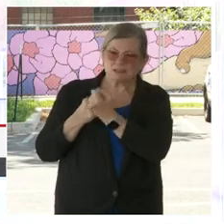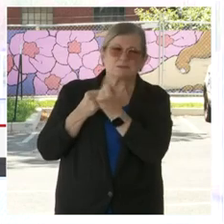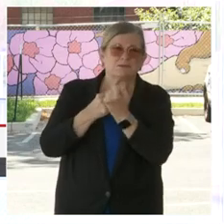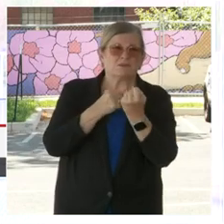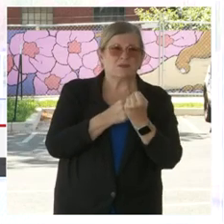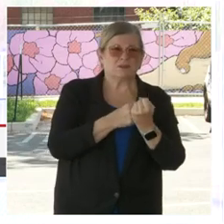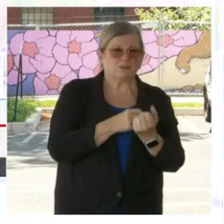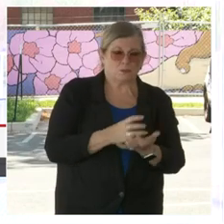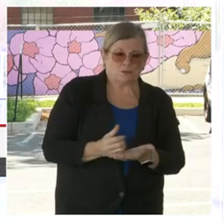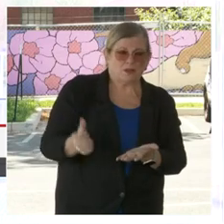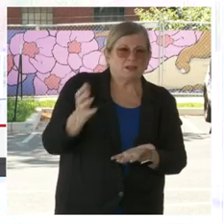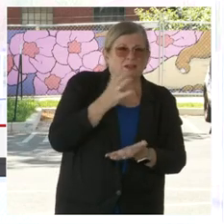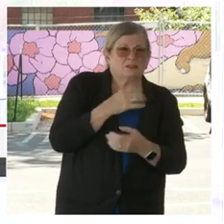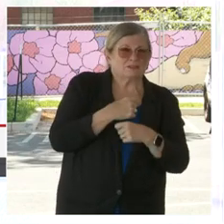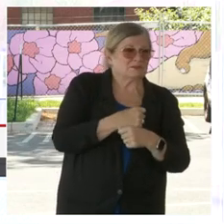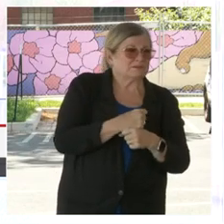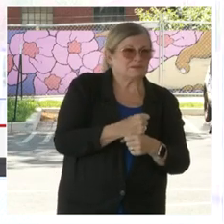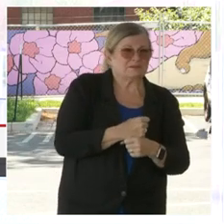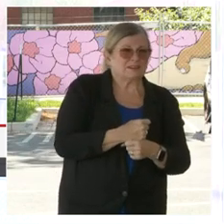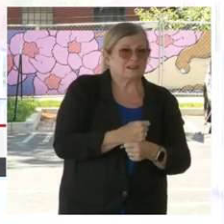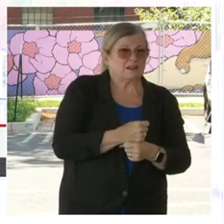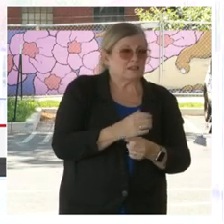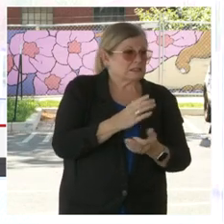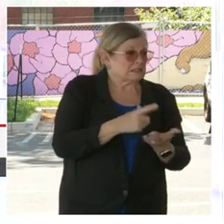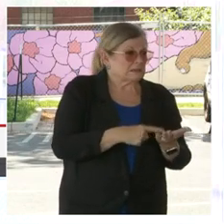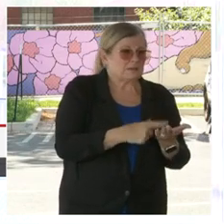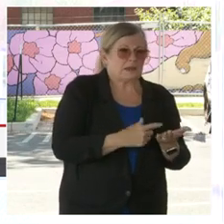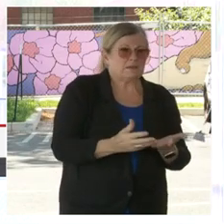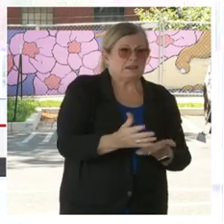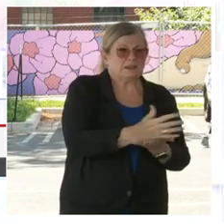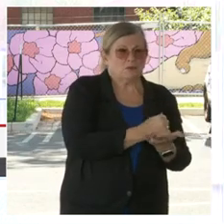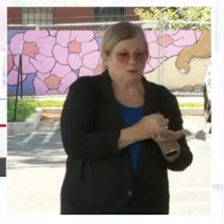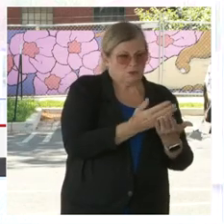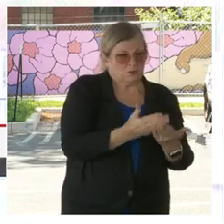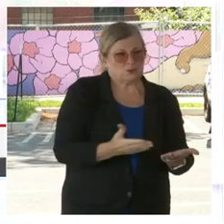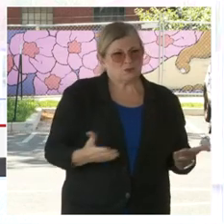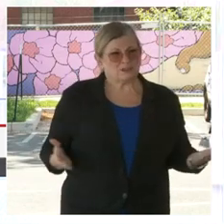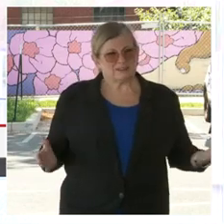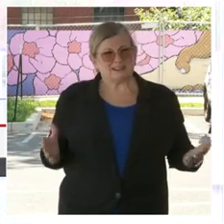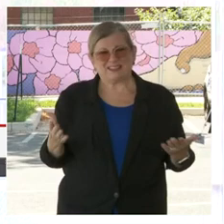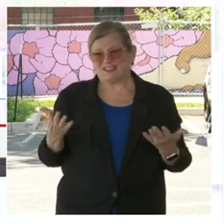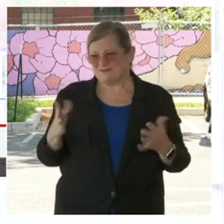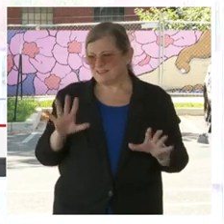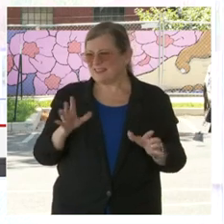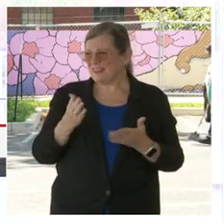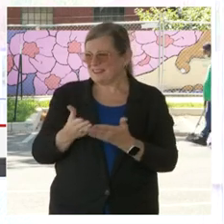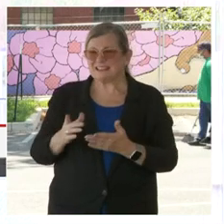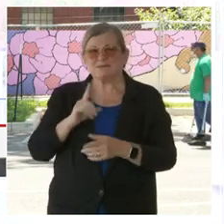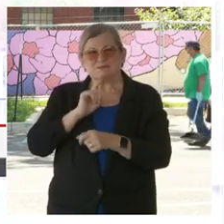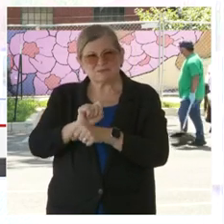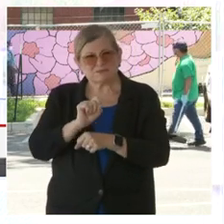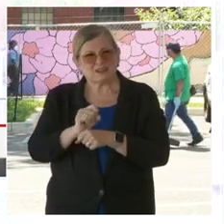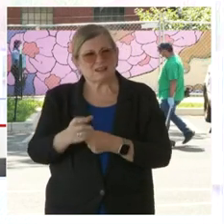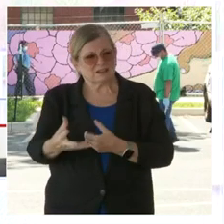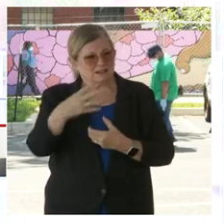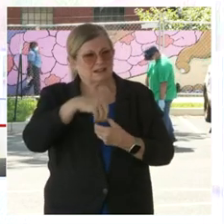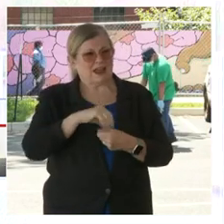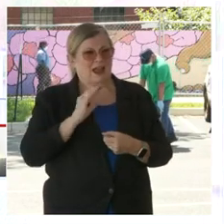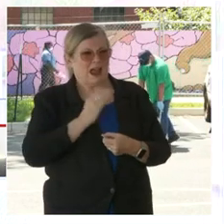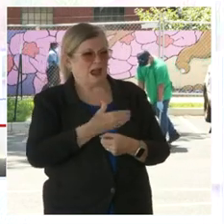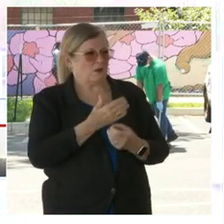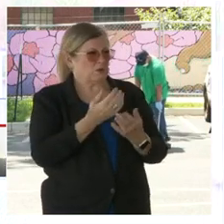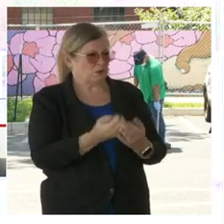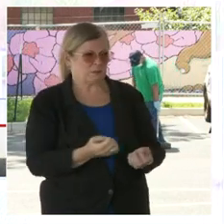Some measure of liquid financial assets is the prerequisite for participating in the economy. Opening